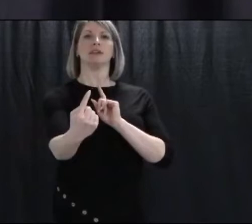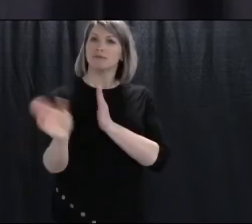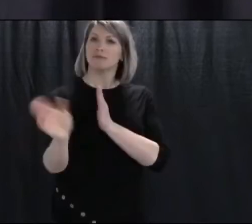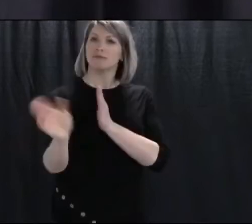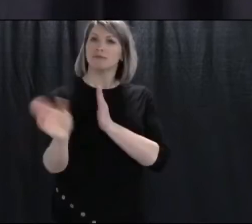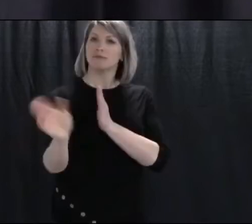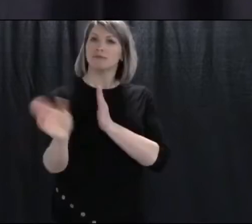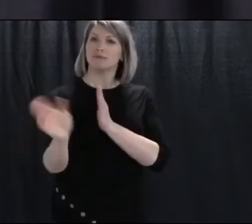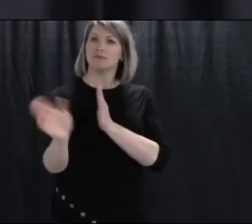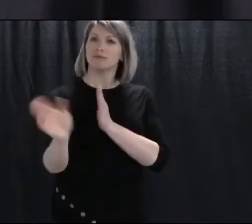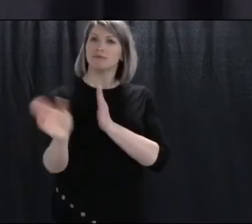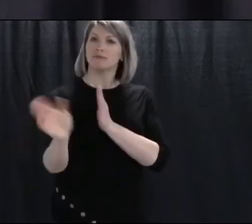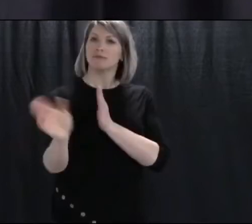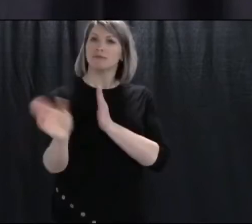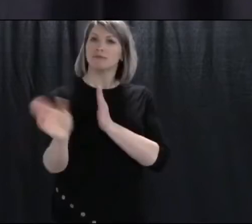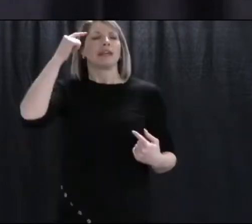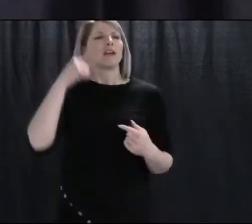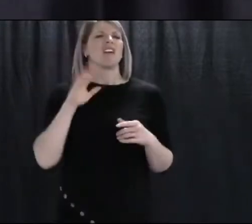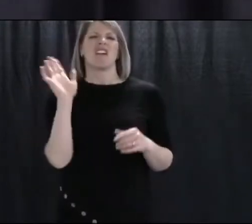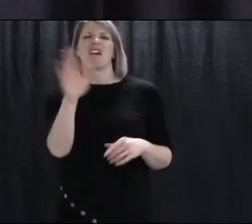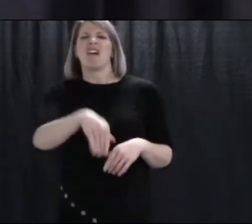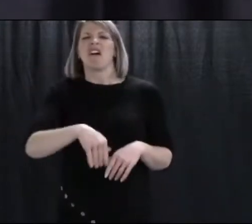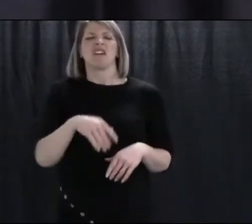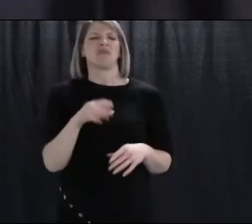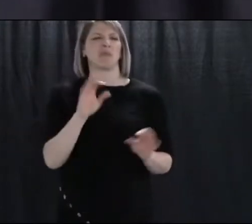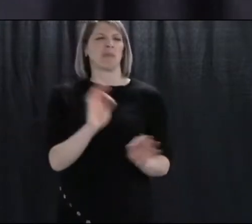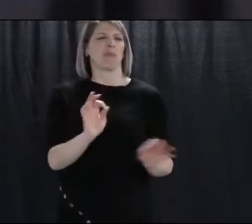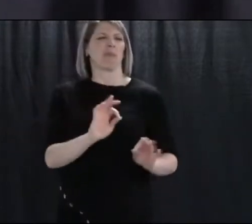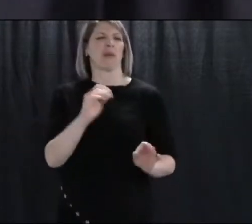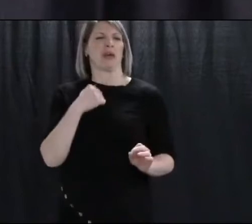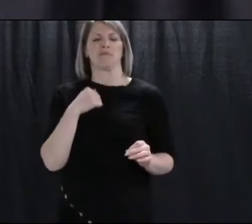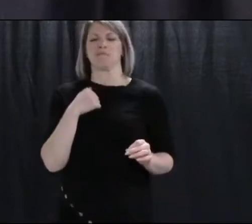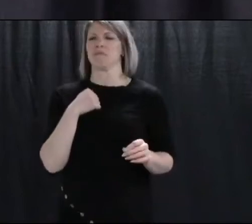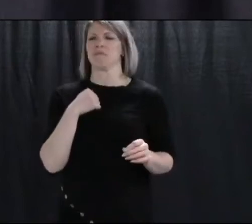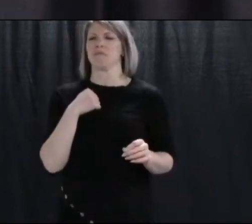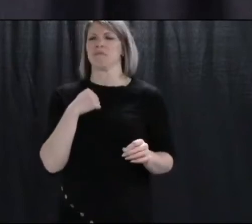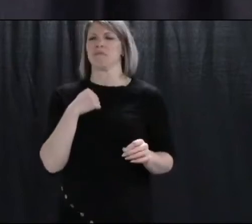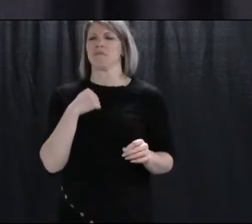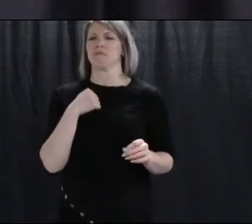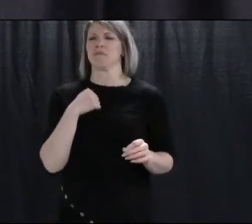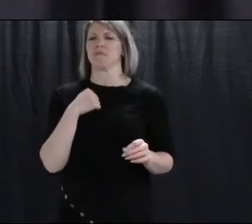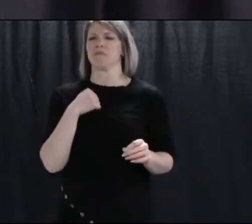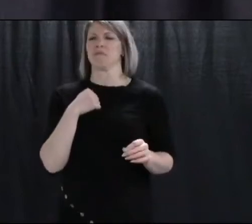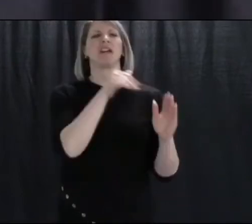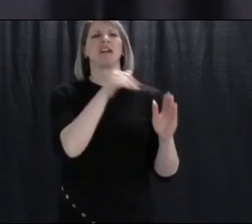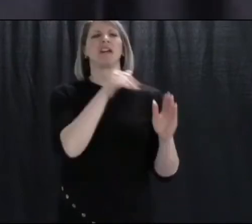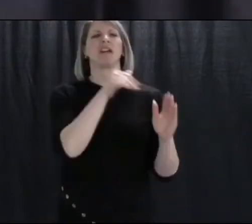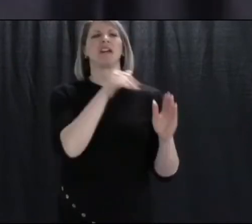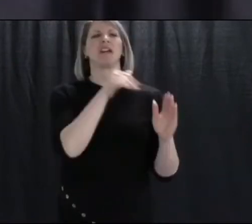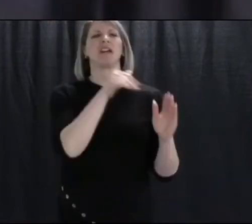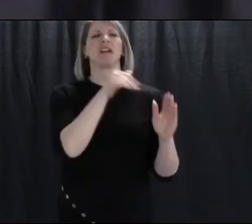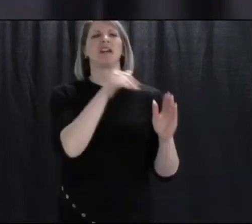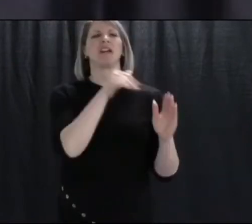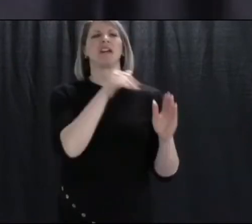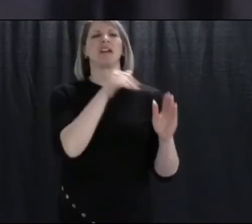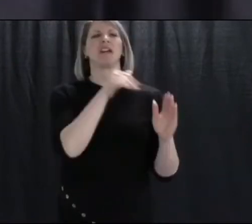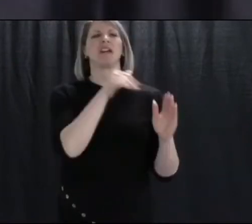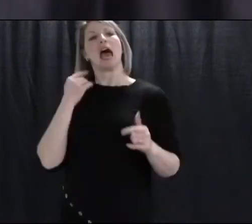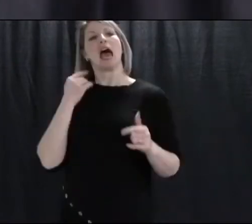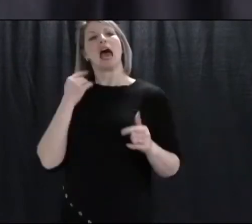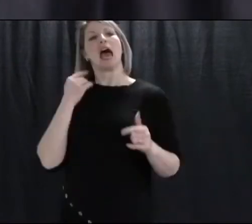don't have to worry. Or it's next to me, and I'm going to isolate and blame someone for the fact they become